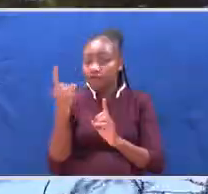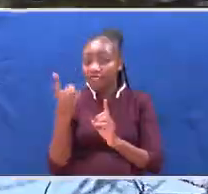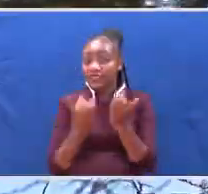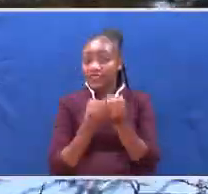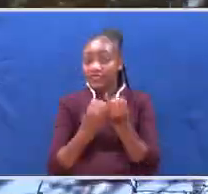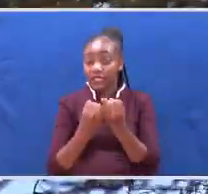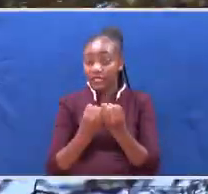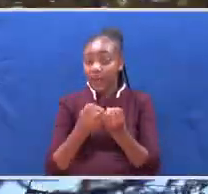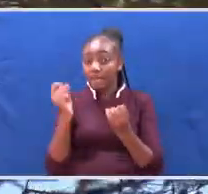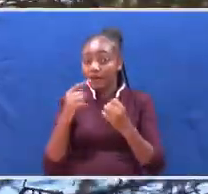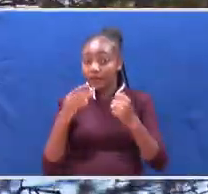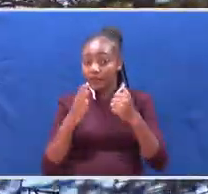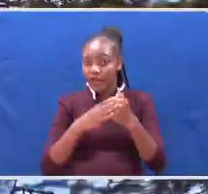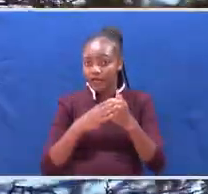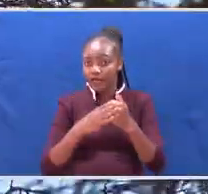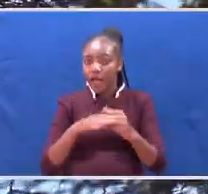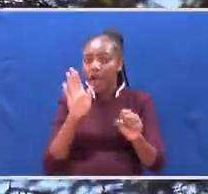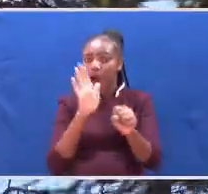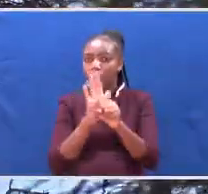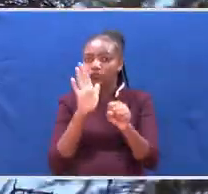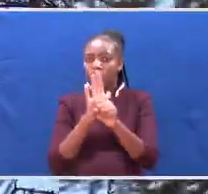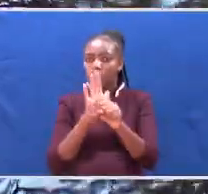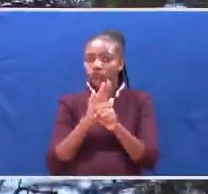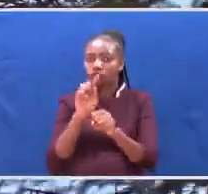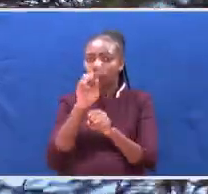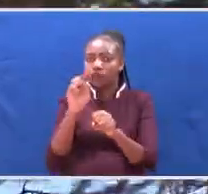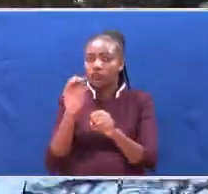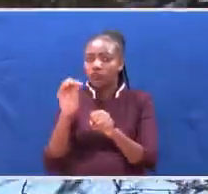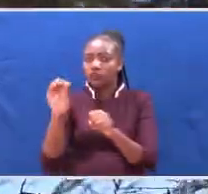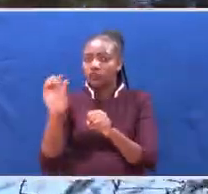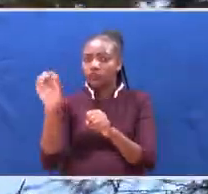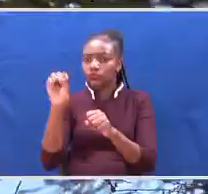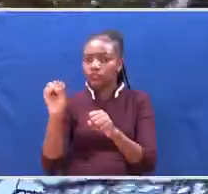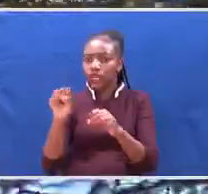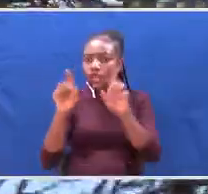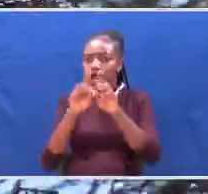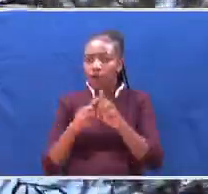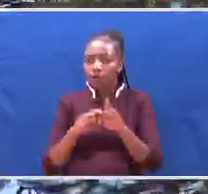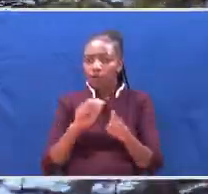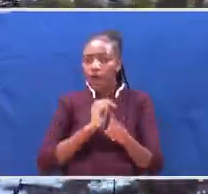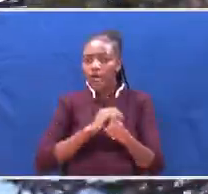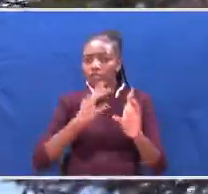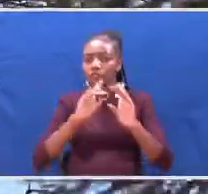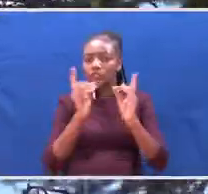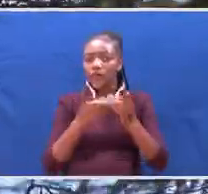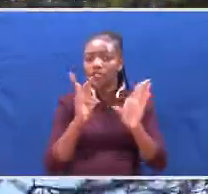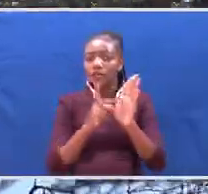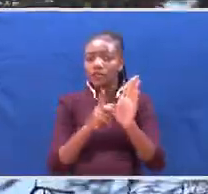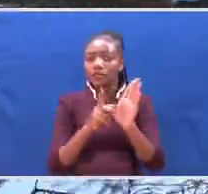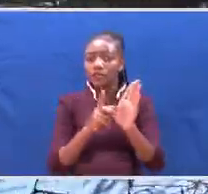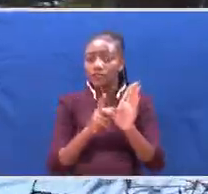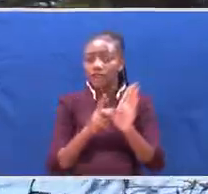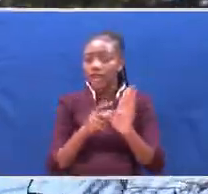each September. Hundreds of zoos, aviaries, nature preservers worldwide participate each